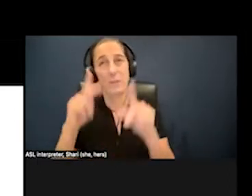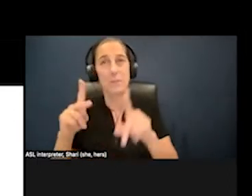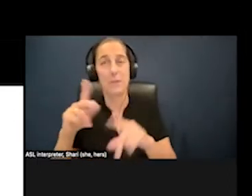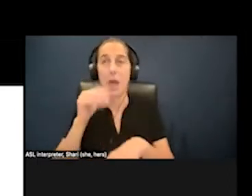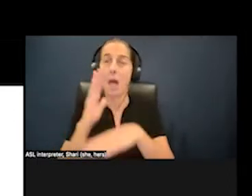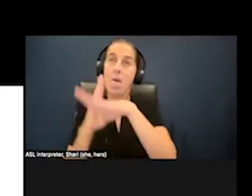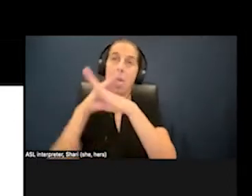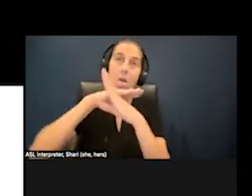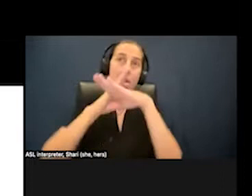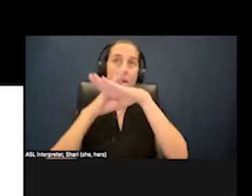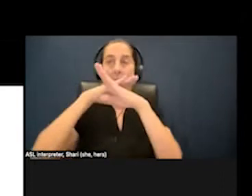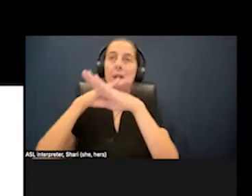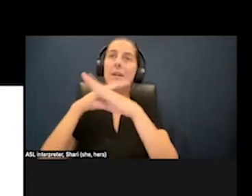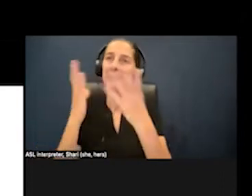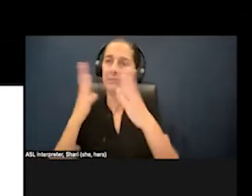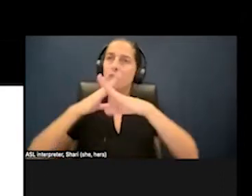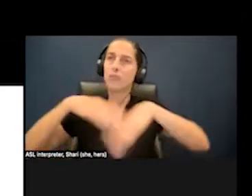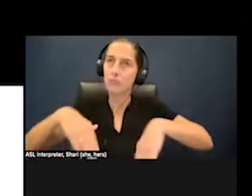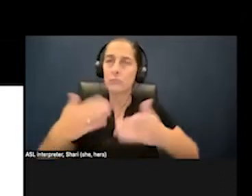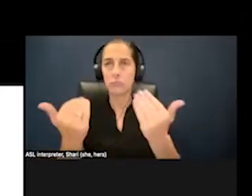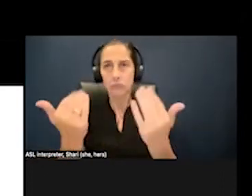they are very flexible in working with people.